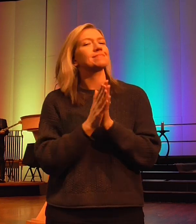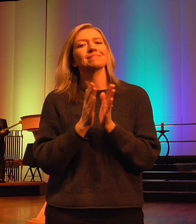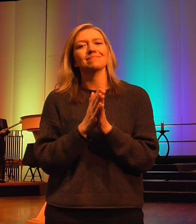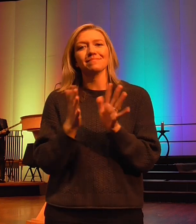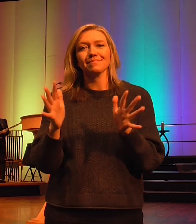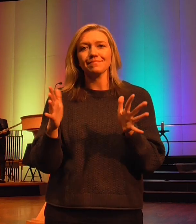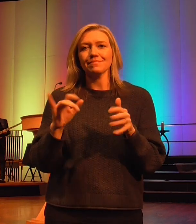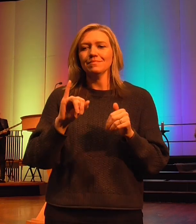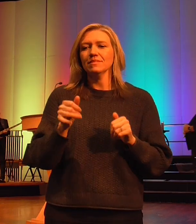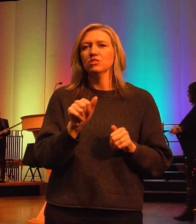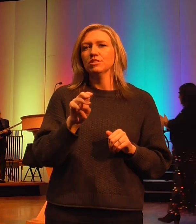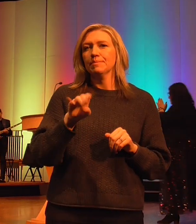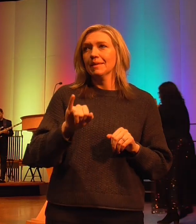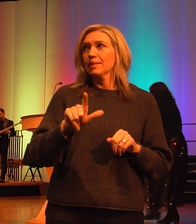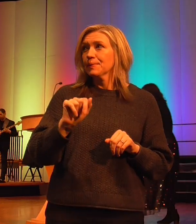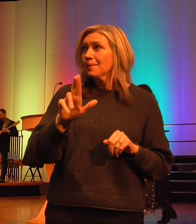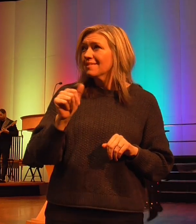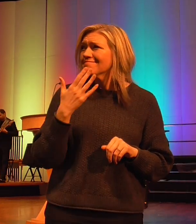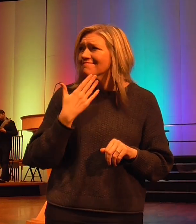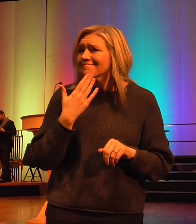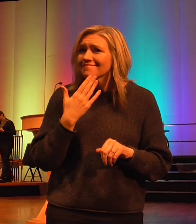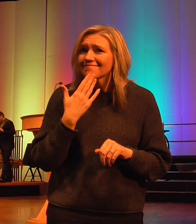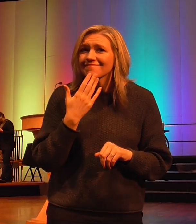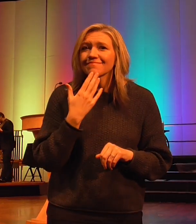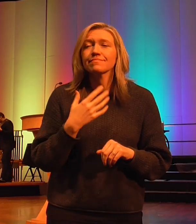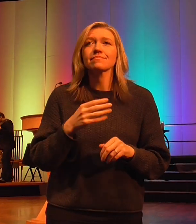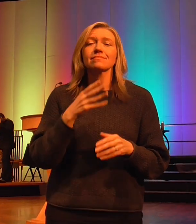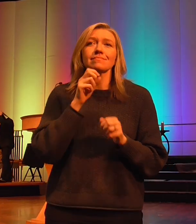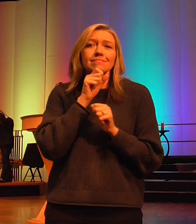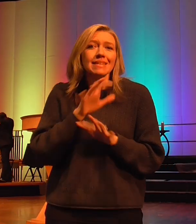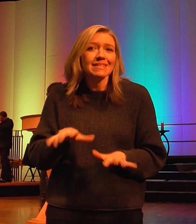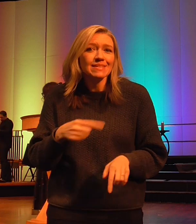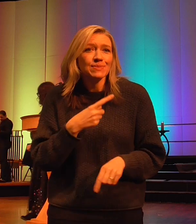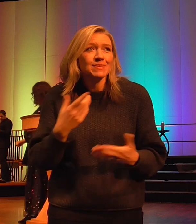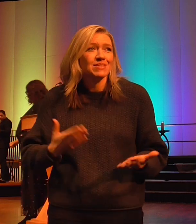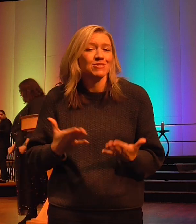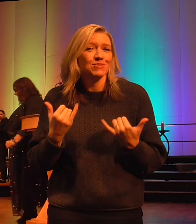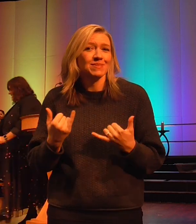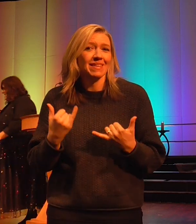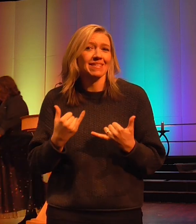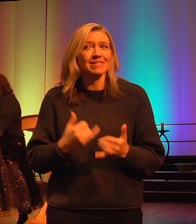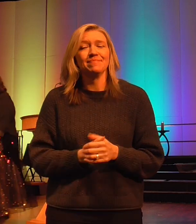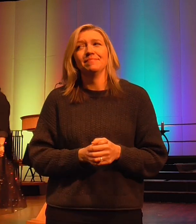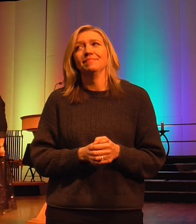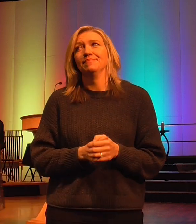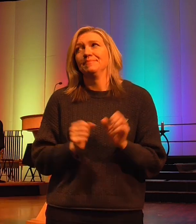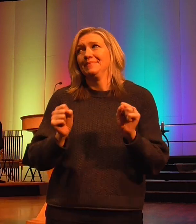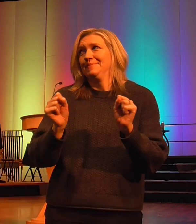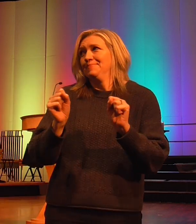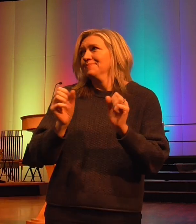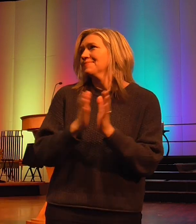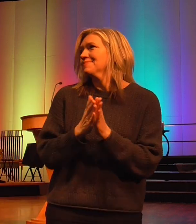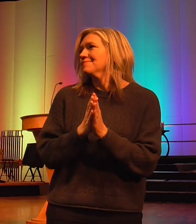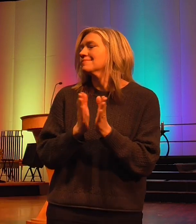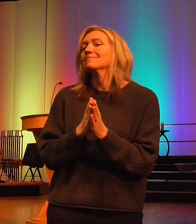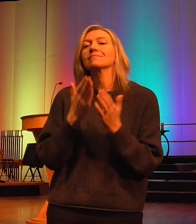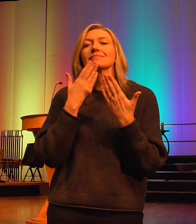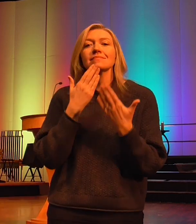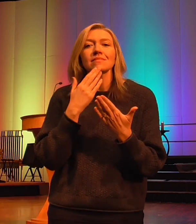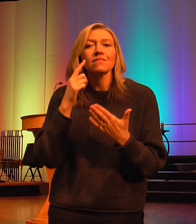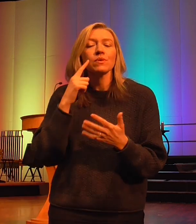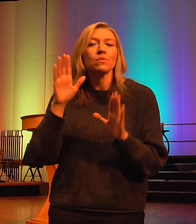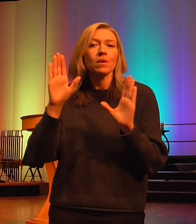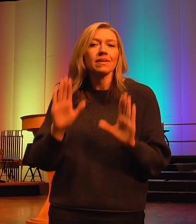Yes, Jamie Lula, thank you so much. It's a blessing to have you here with us today. Yes, yes, yes. And let's give thanks for our